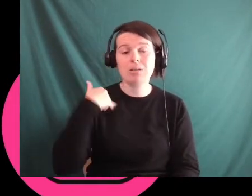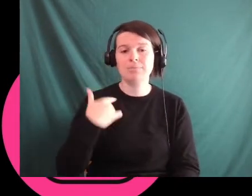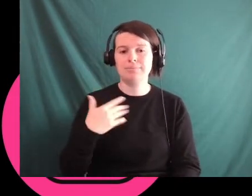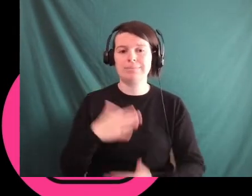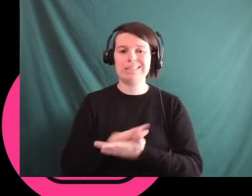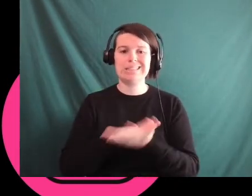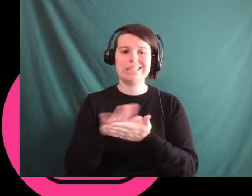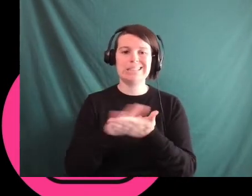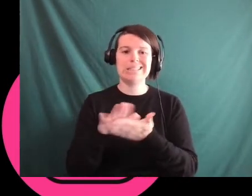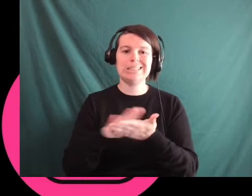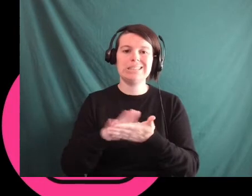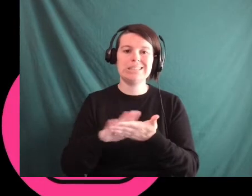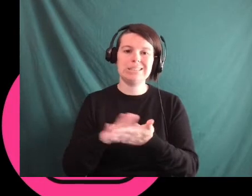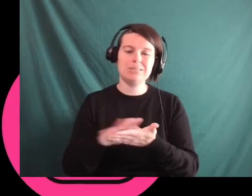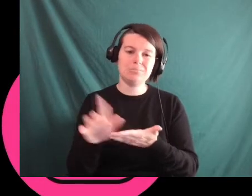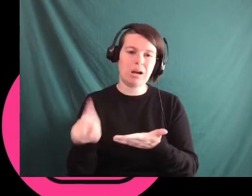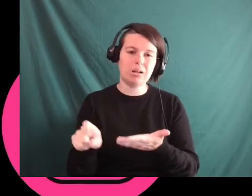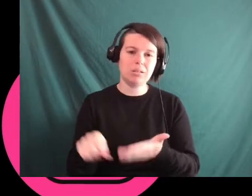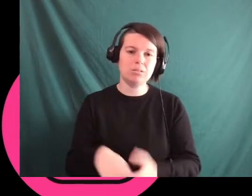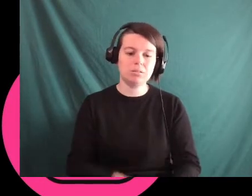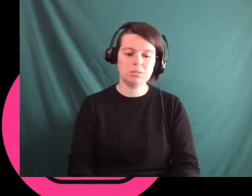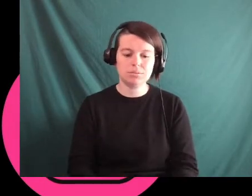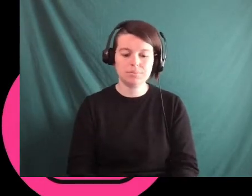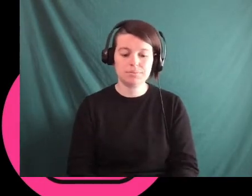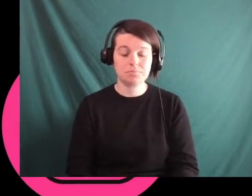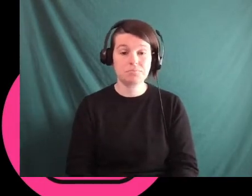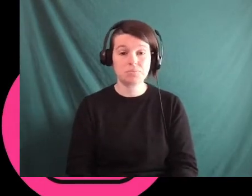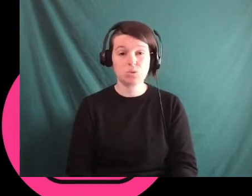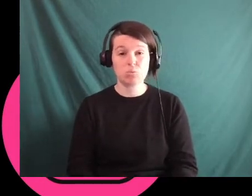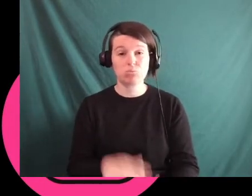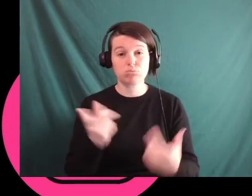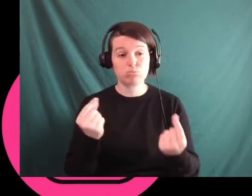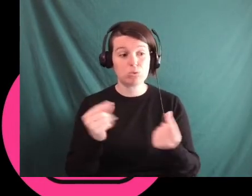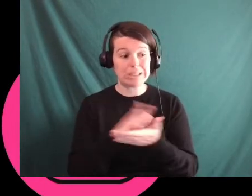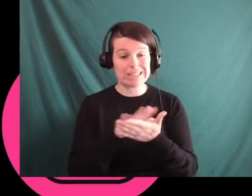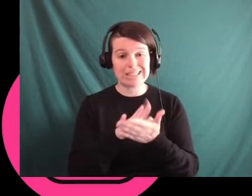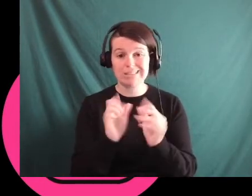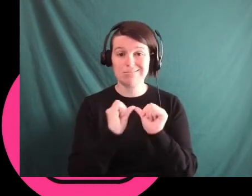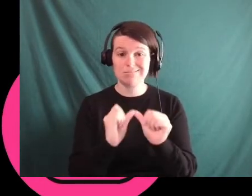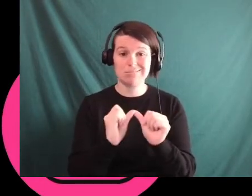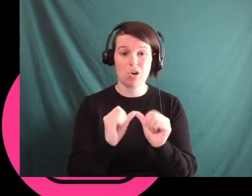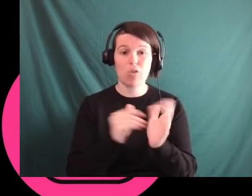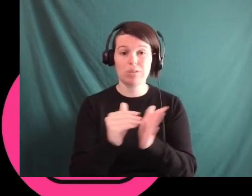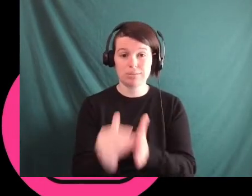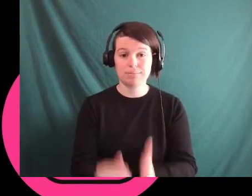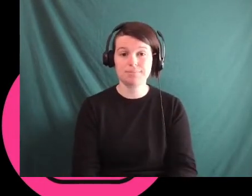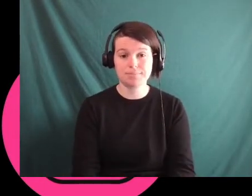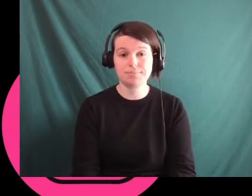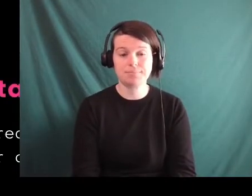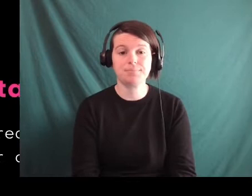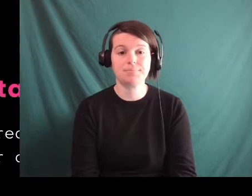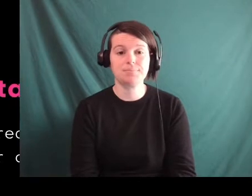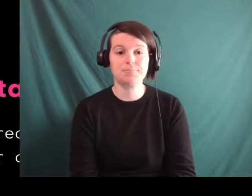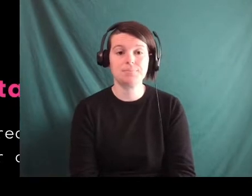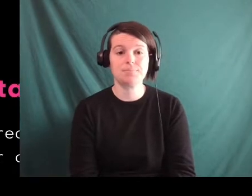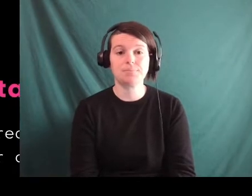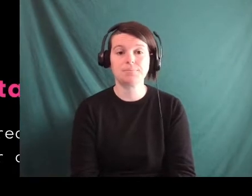hygiene. So make sure you keep your binder clean to avoid this.